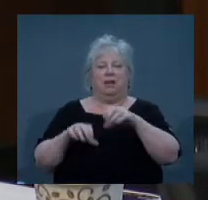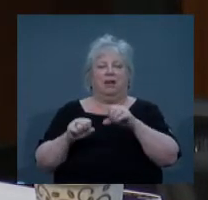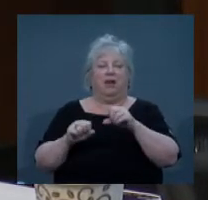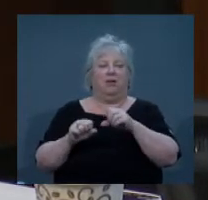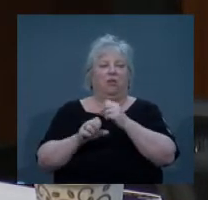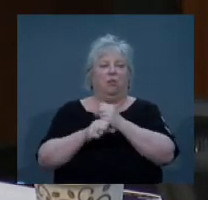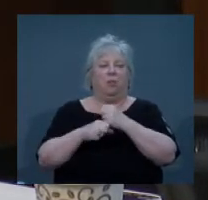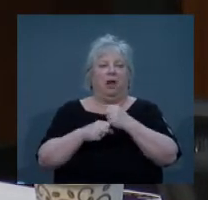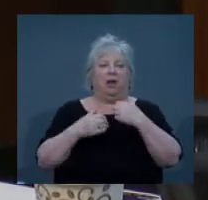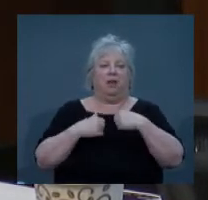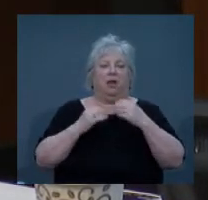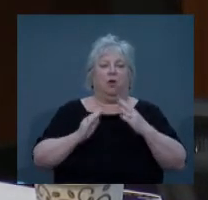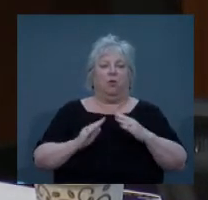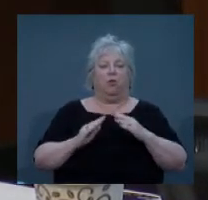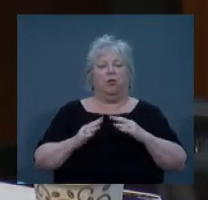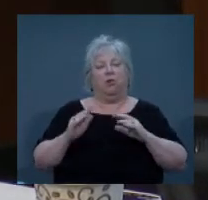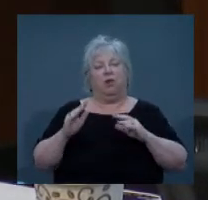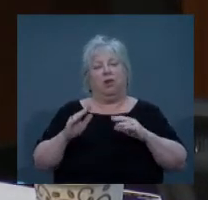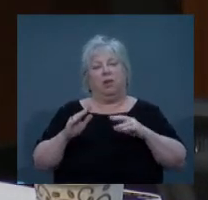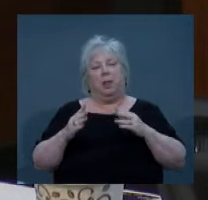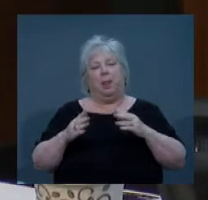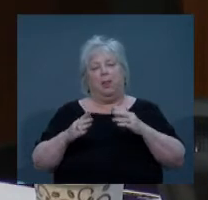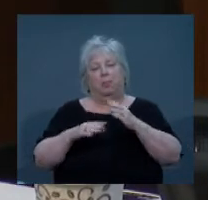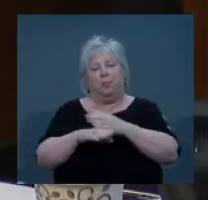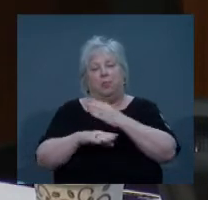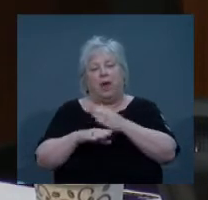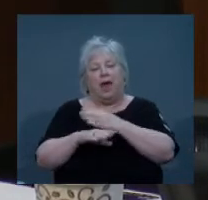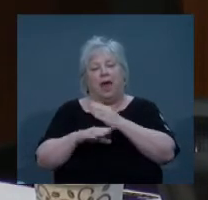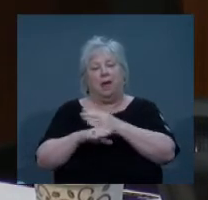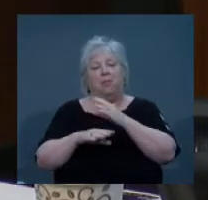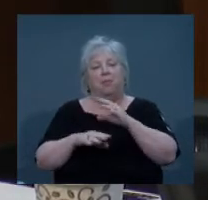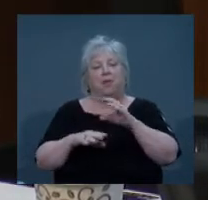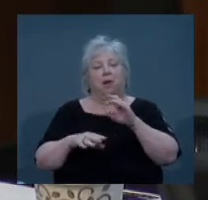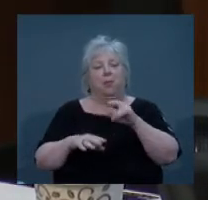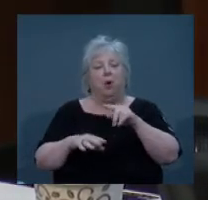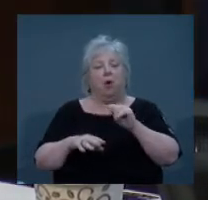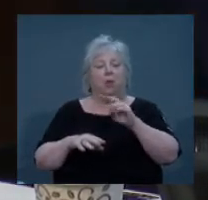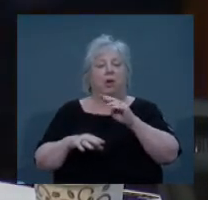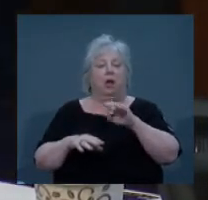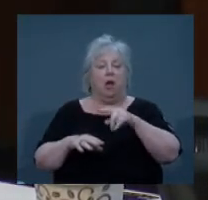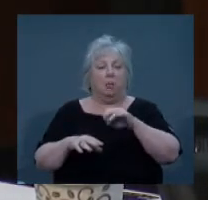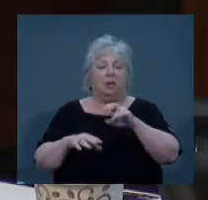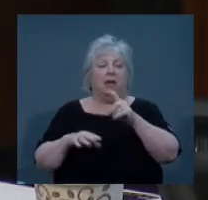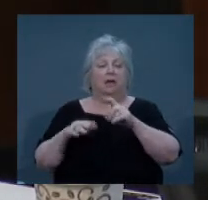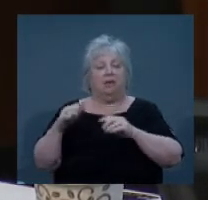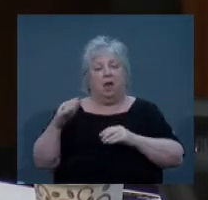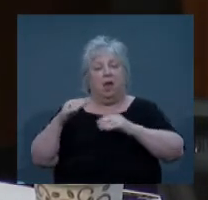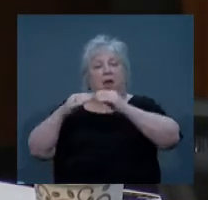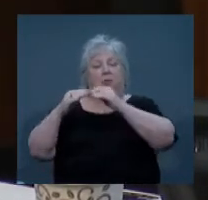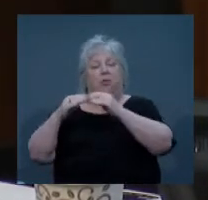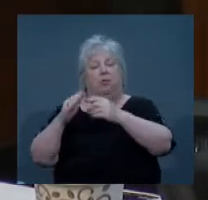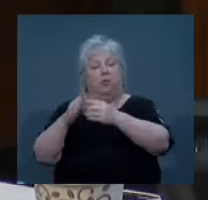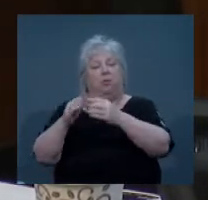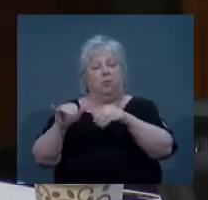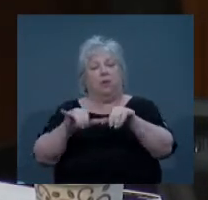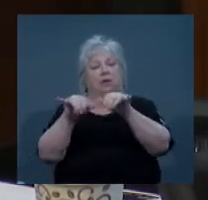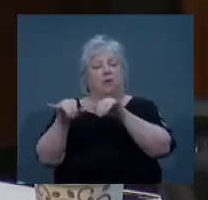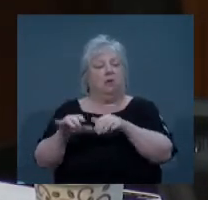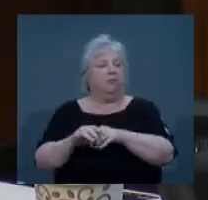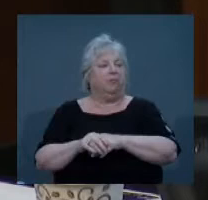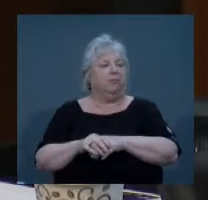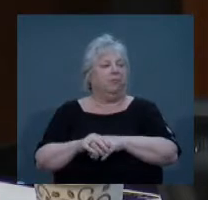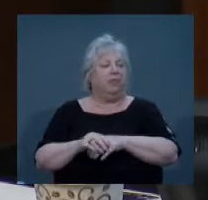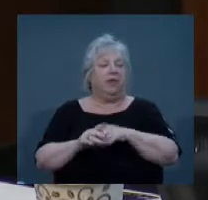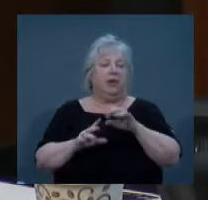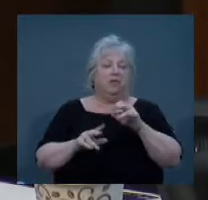bring these apartment complexes up to par? Short of closing, I don't want to close them because we're going to put a bunch of people out, and if these people had